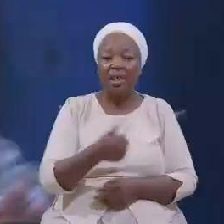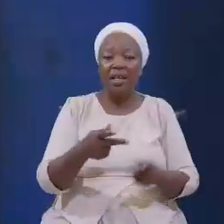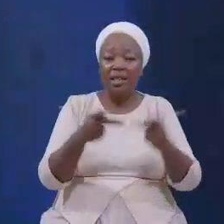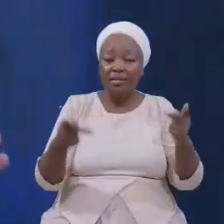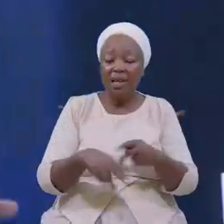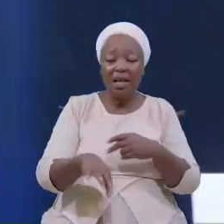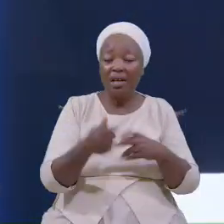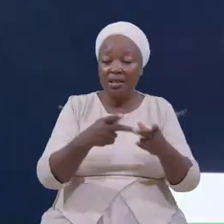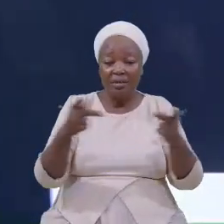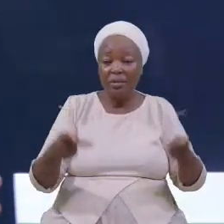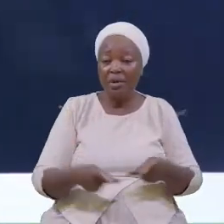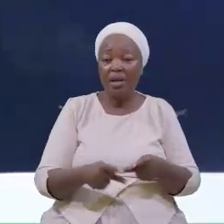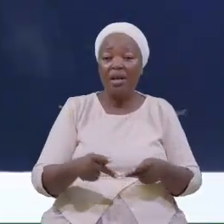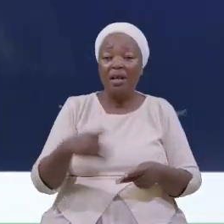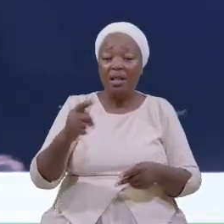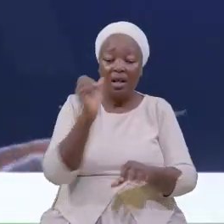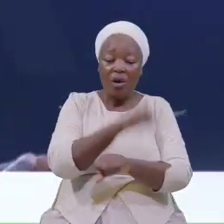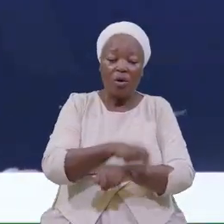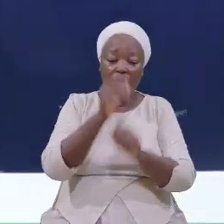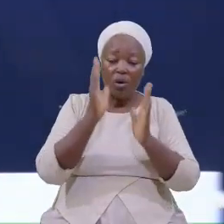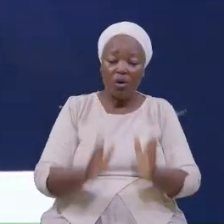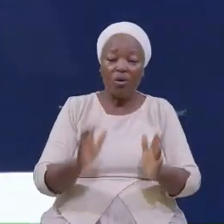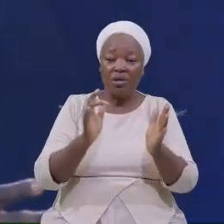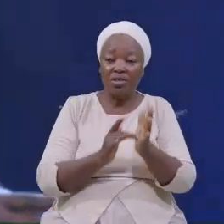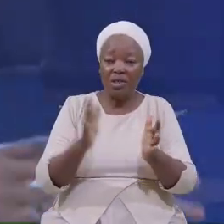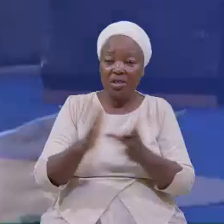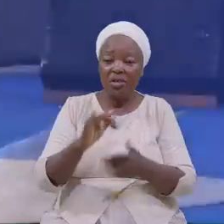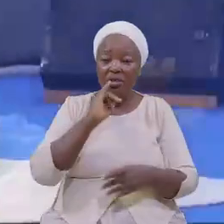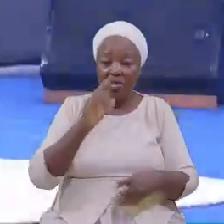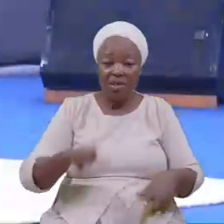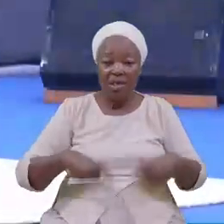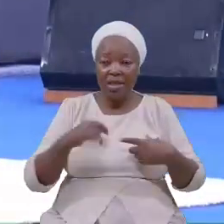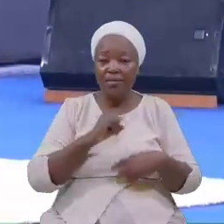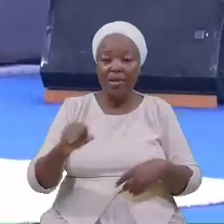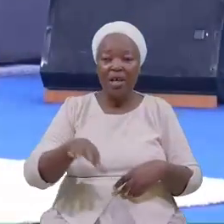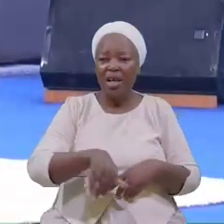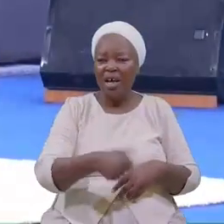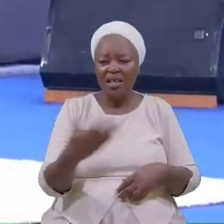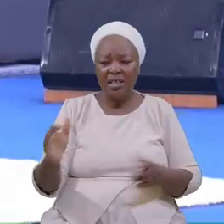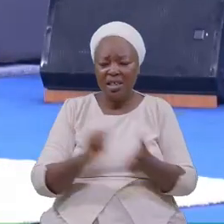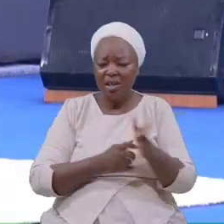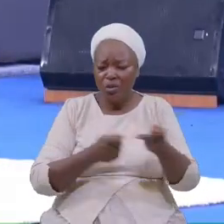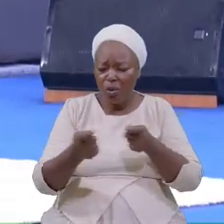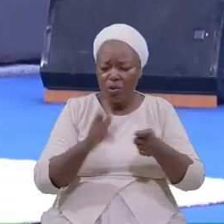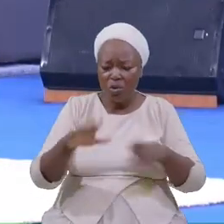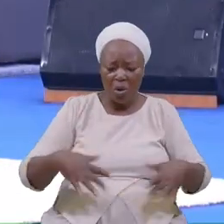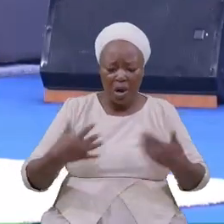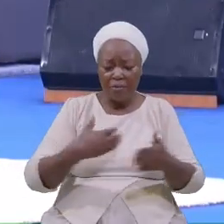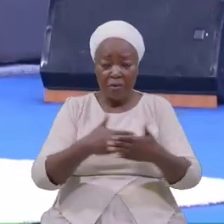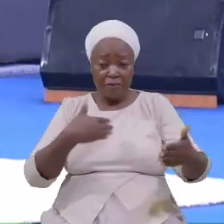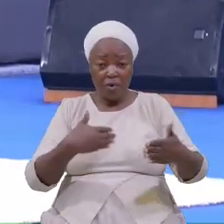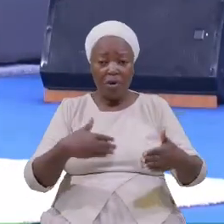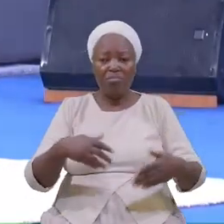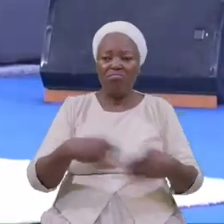Anywhere the conqueror Jesus is living, anything that controlled your life before,